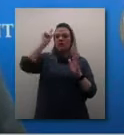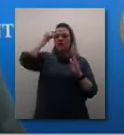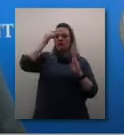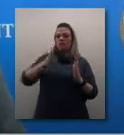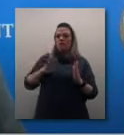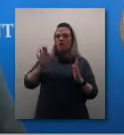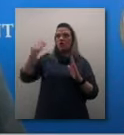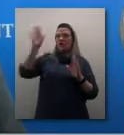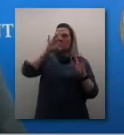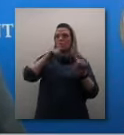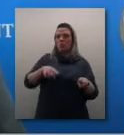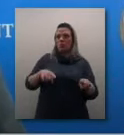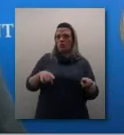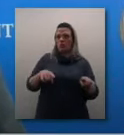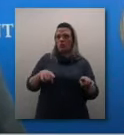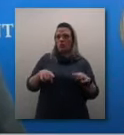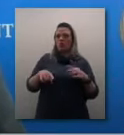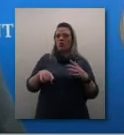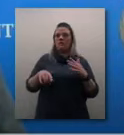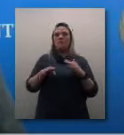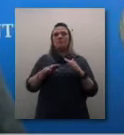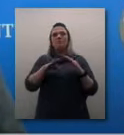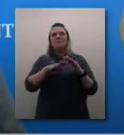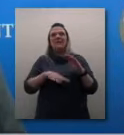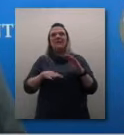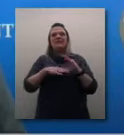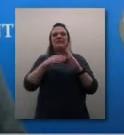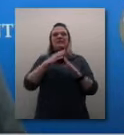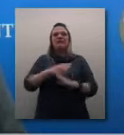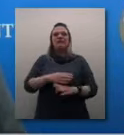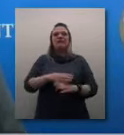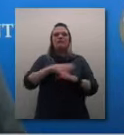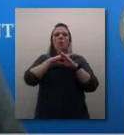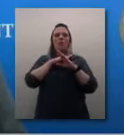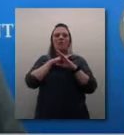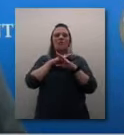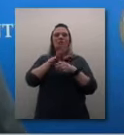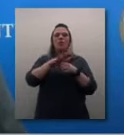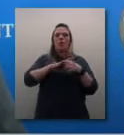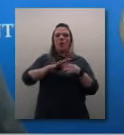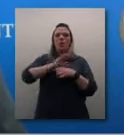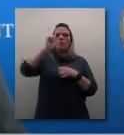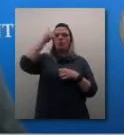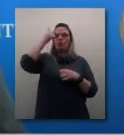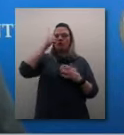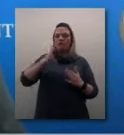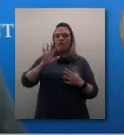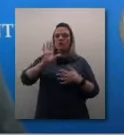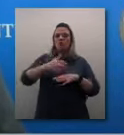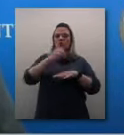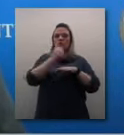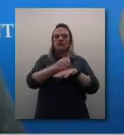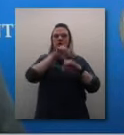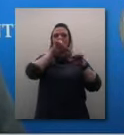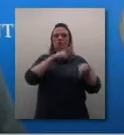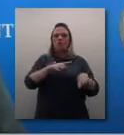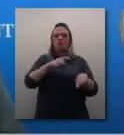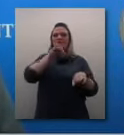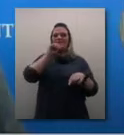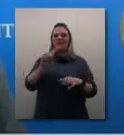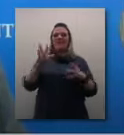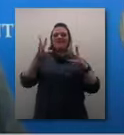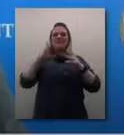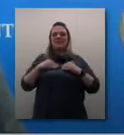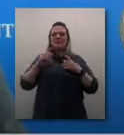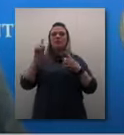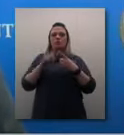in his order, is basically prohibiting local governments from doing orders that are not acceptable to New York State.